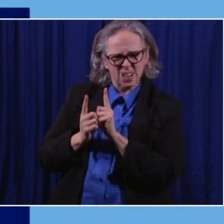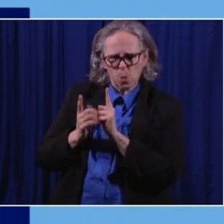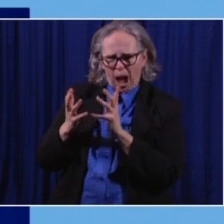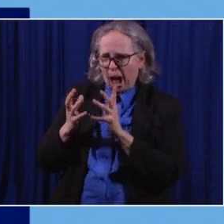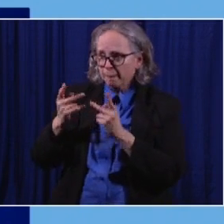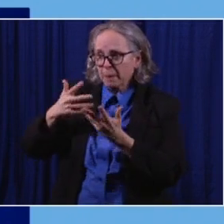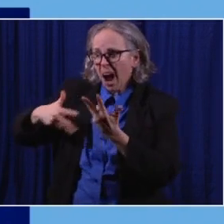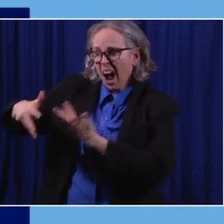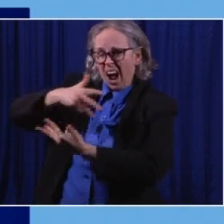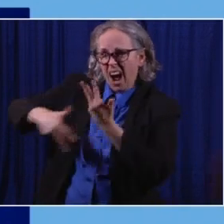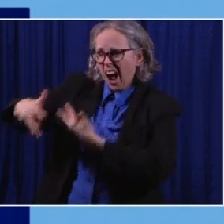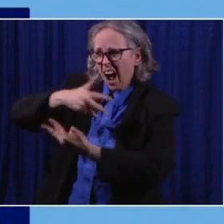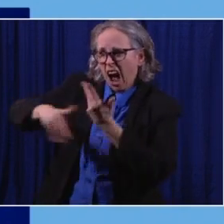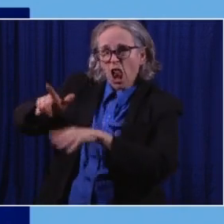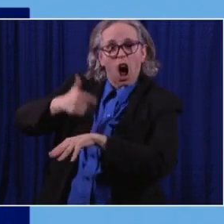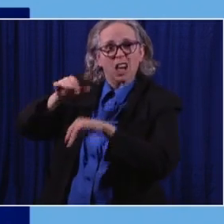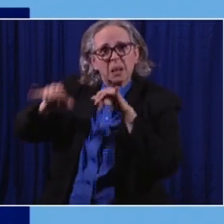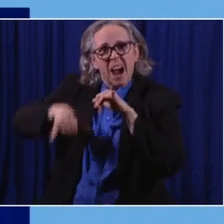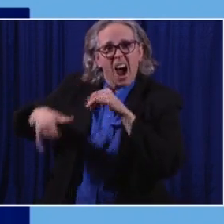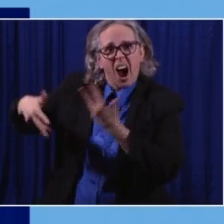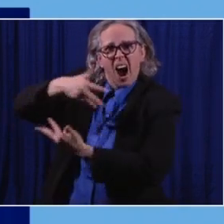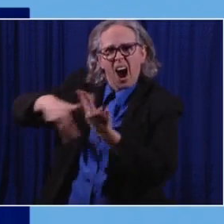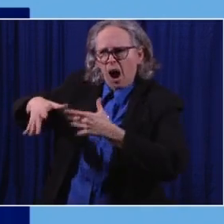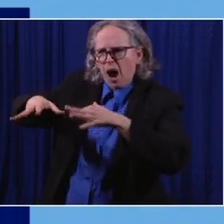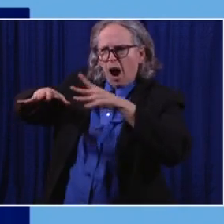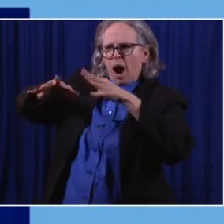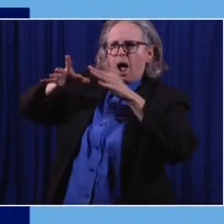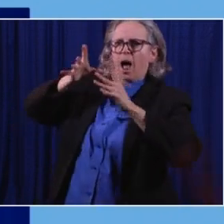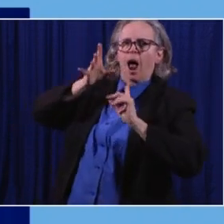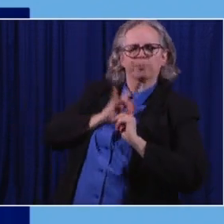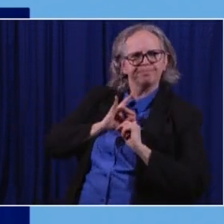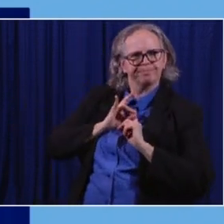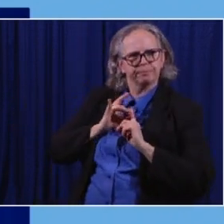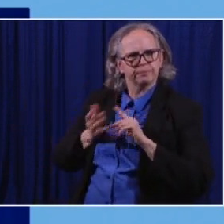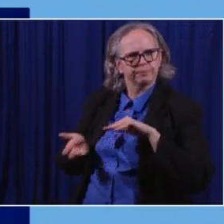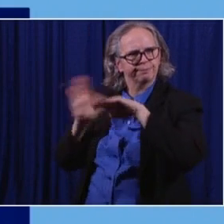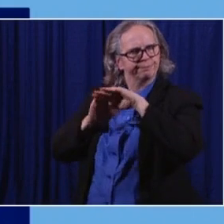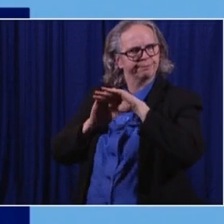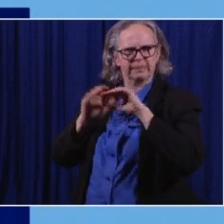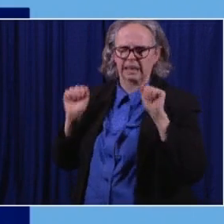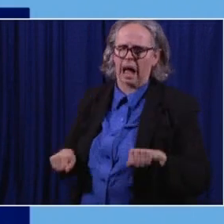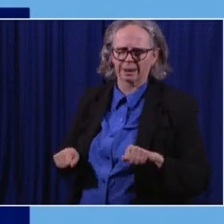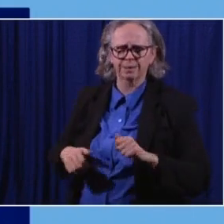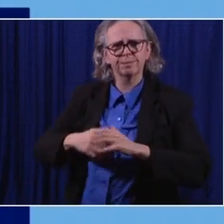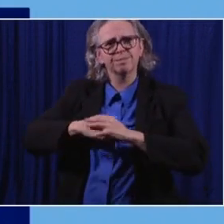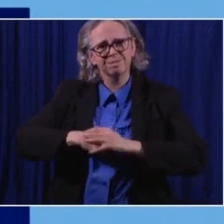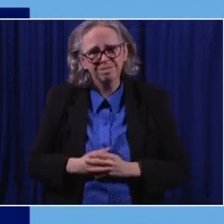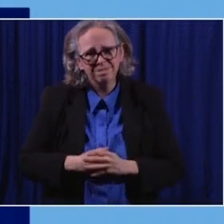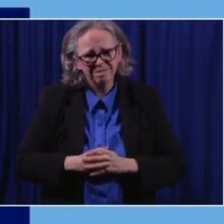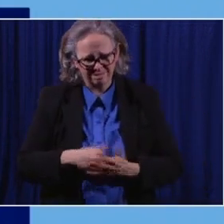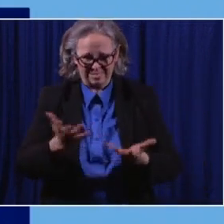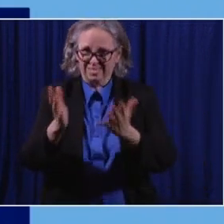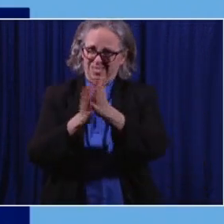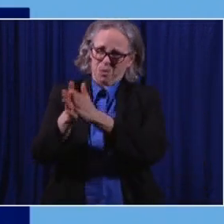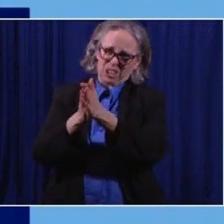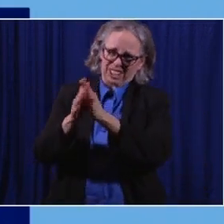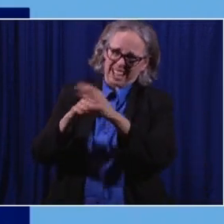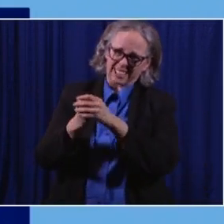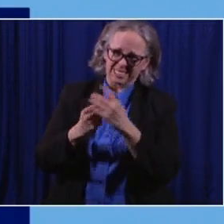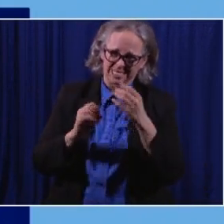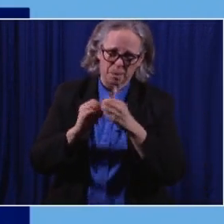sharing COVID-19. We need to wash our hands. Work from home whenever you can. And